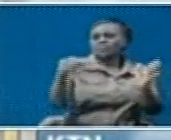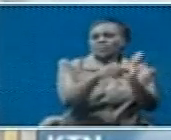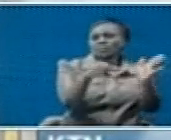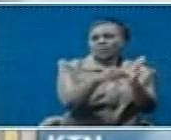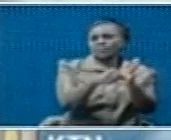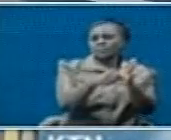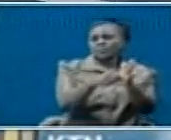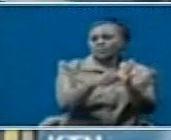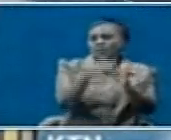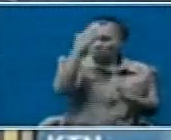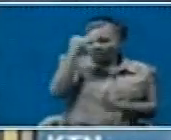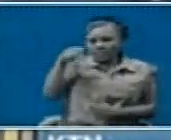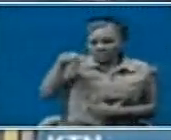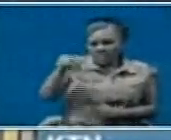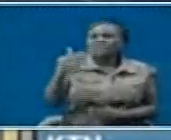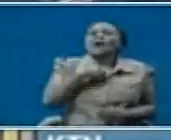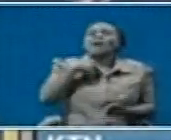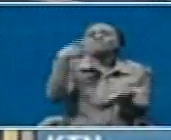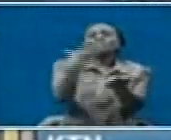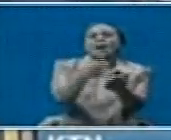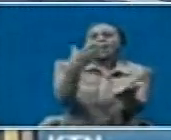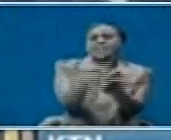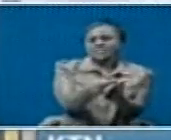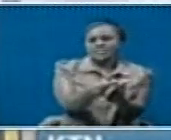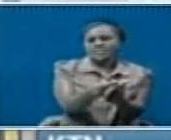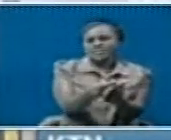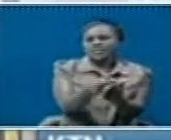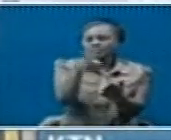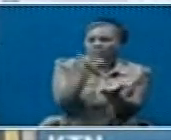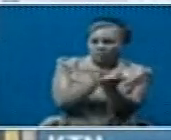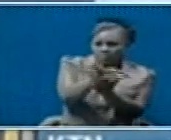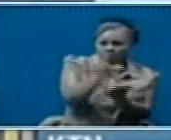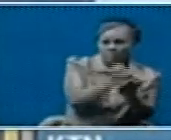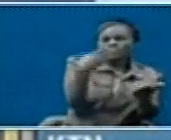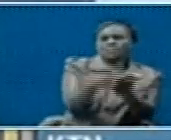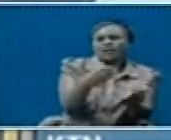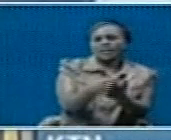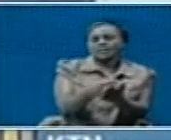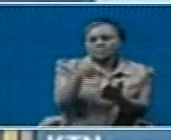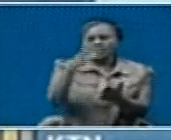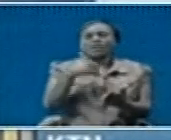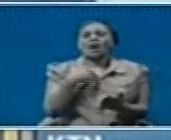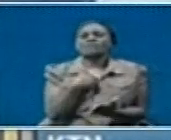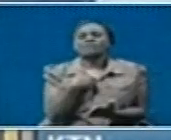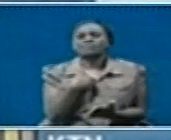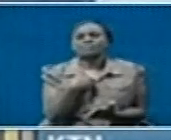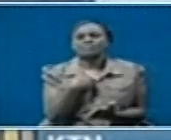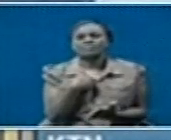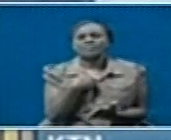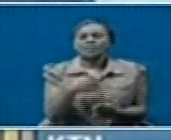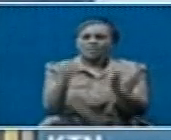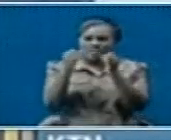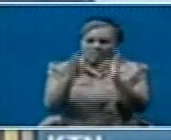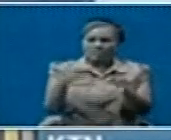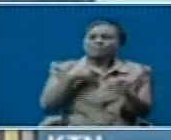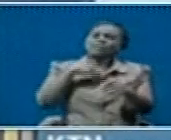It is his problem because he has the money. You see, to either the money or the issues they're raising, I could have money to deal with them. Mm-hmm. But if they